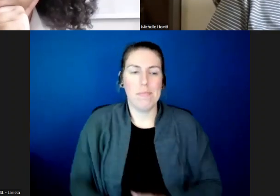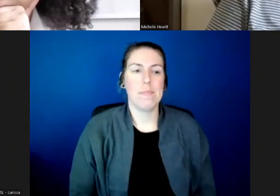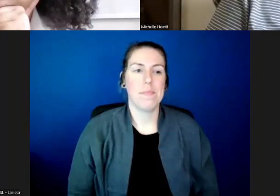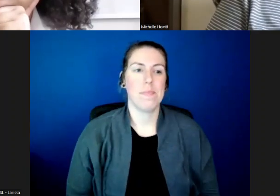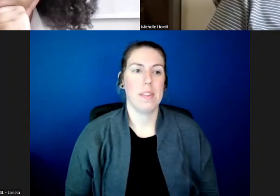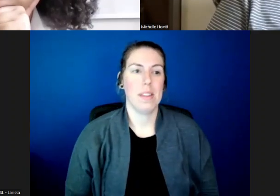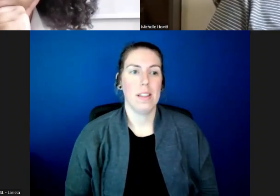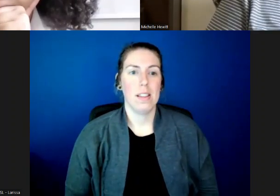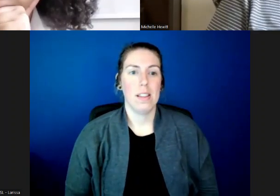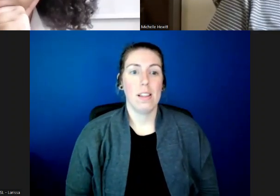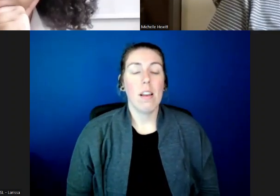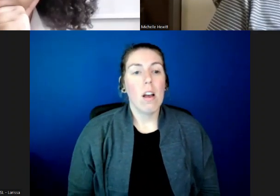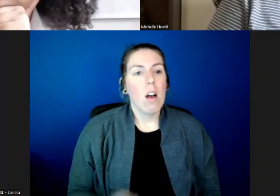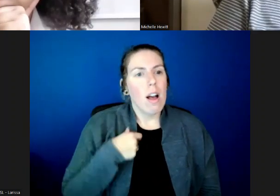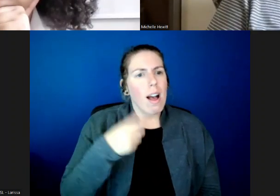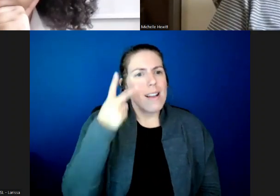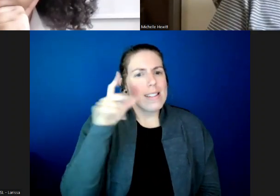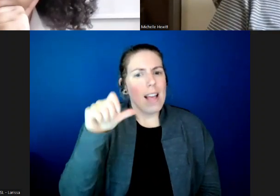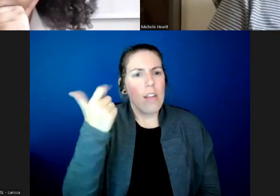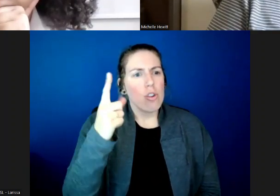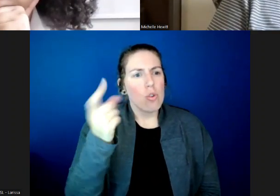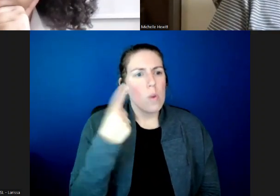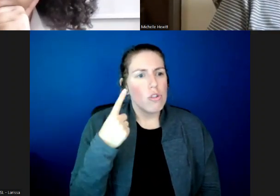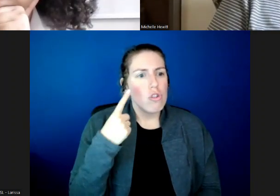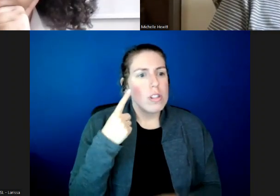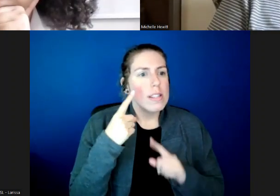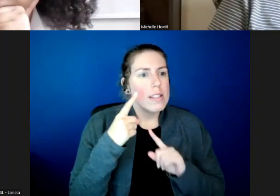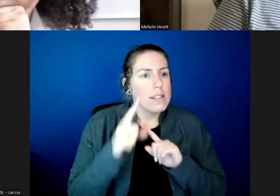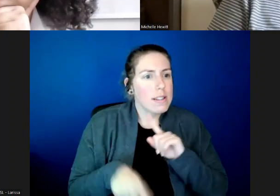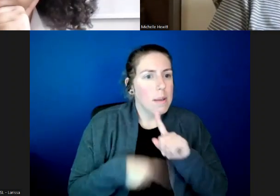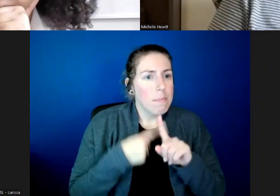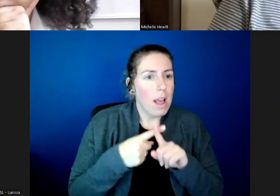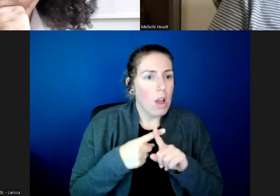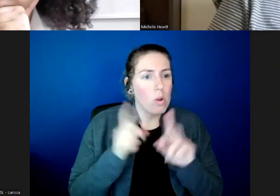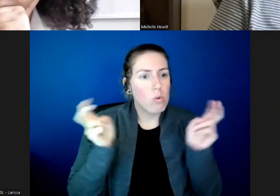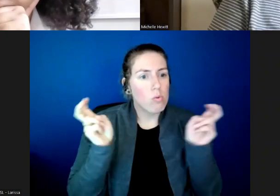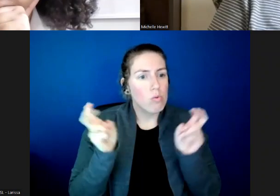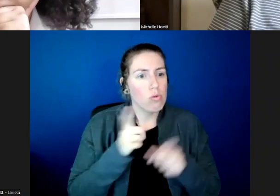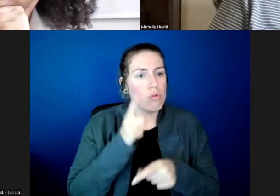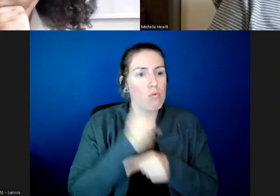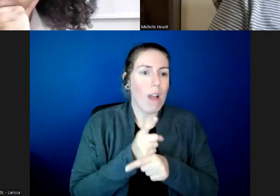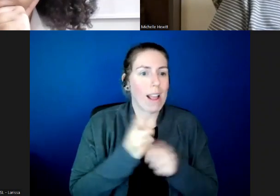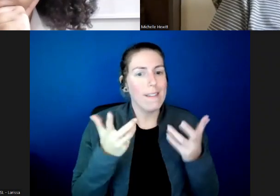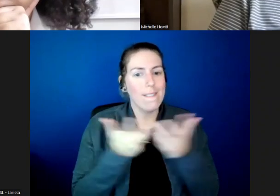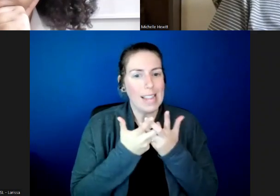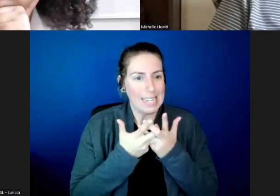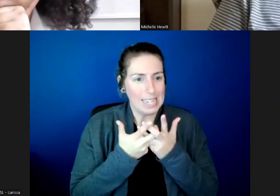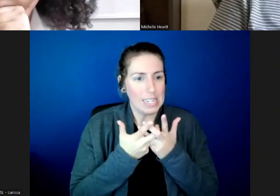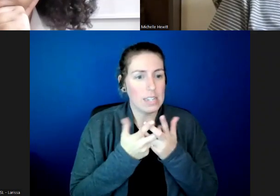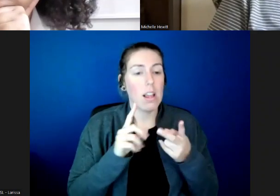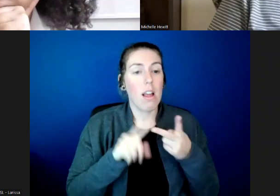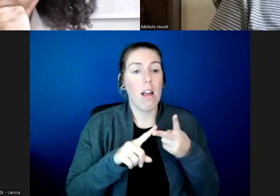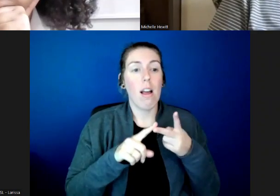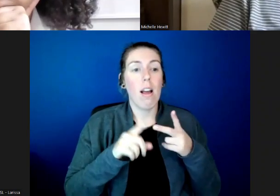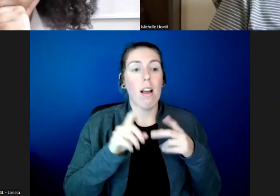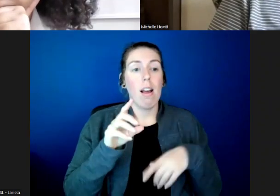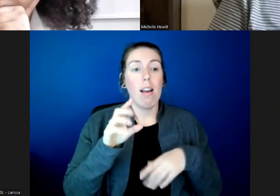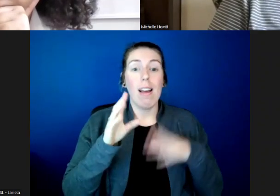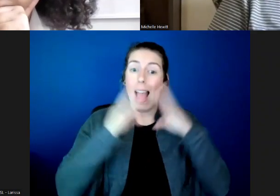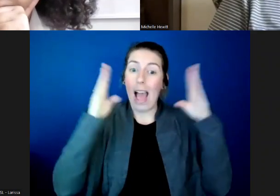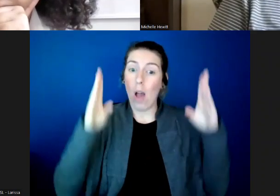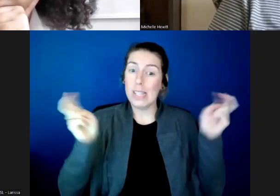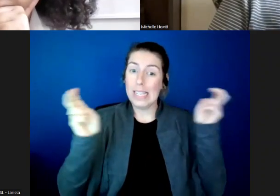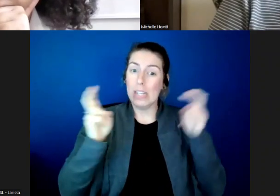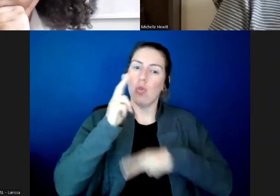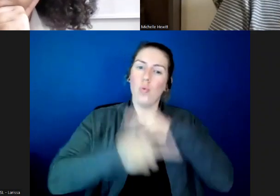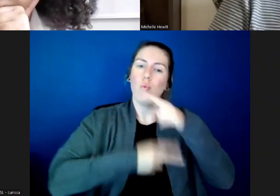So I see a couple of questions about the right fit and what about universal design of housing, you know, and